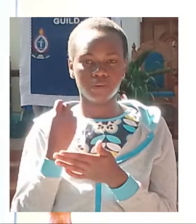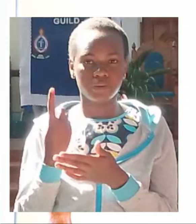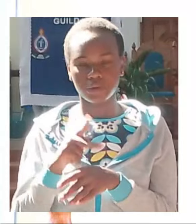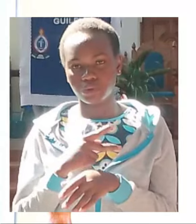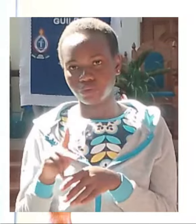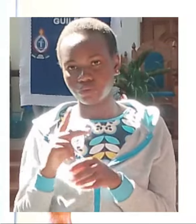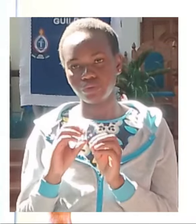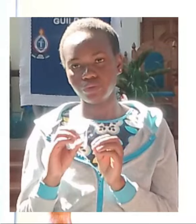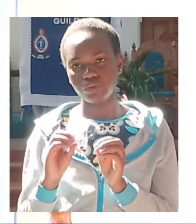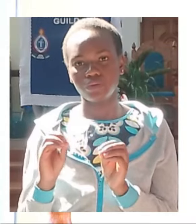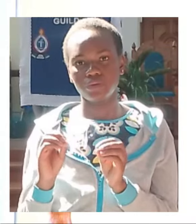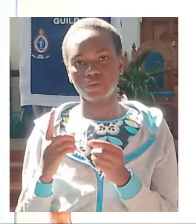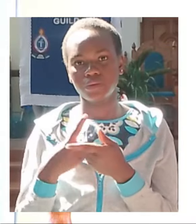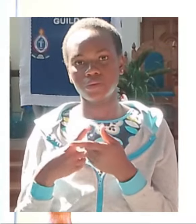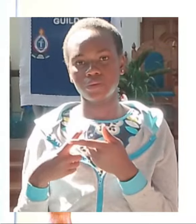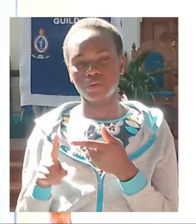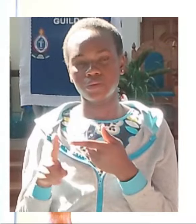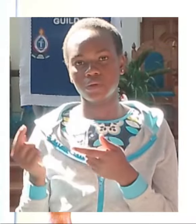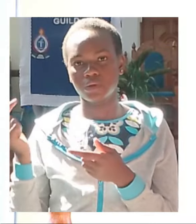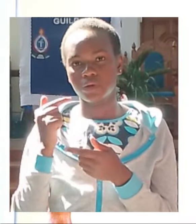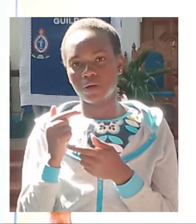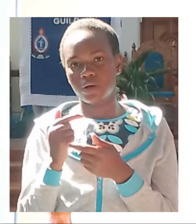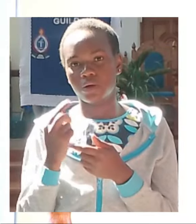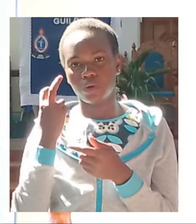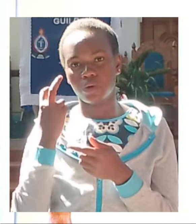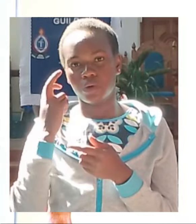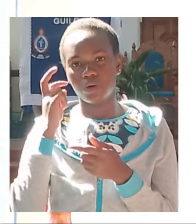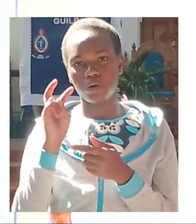mtanisamehe. Dokire gwakuo kenyo